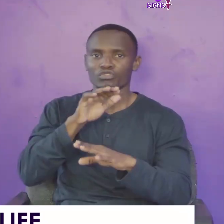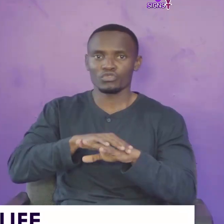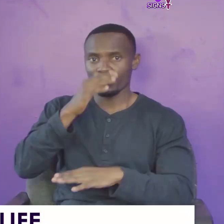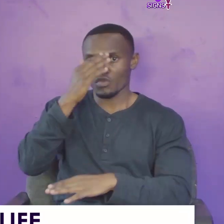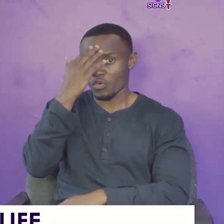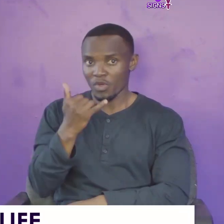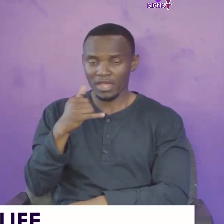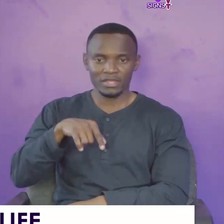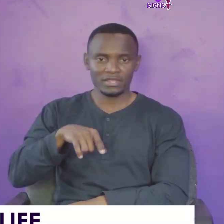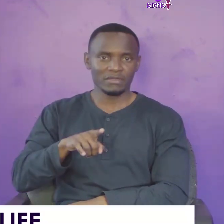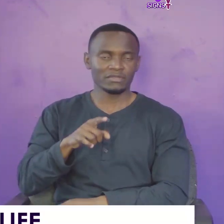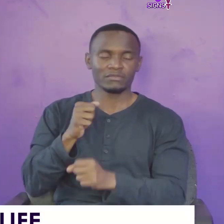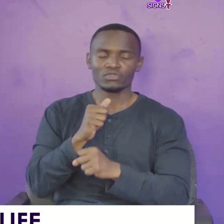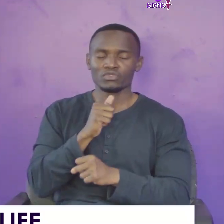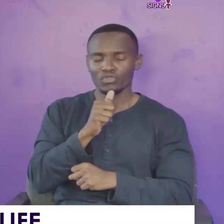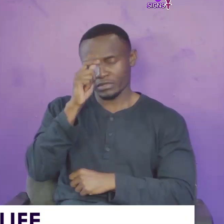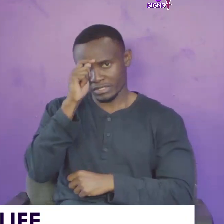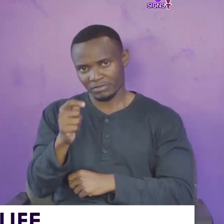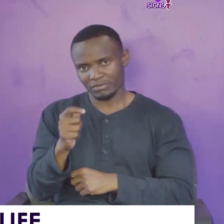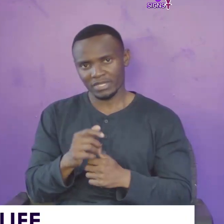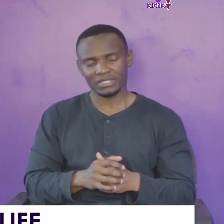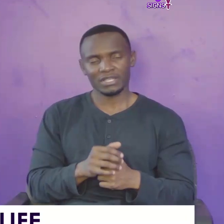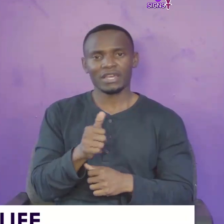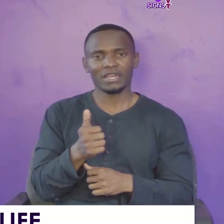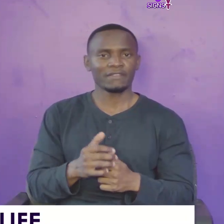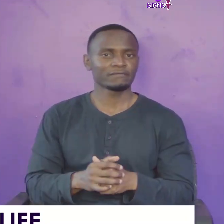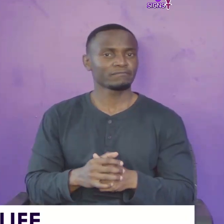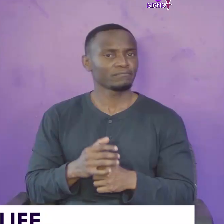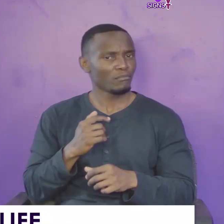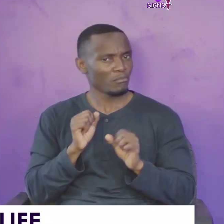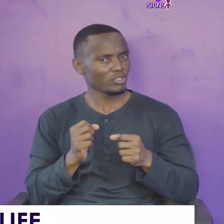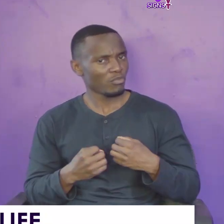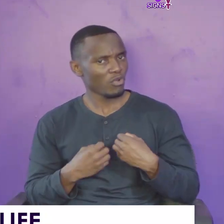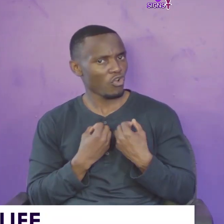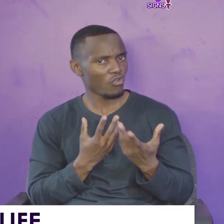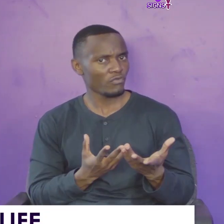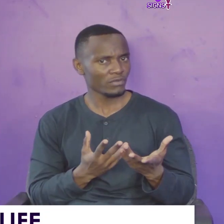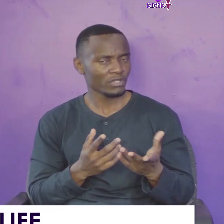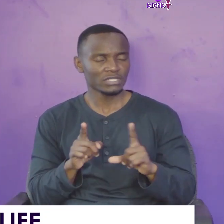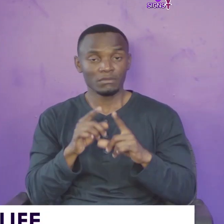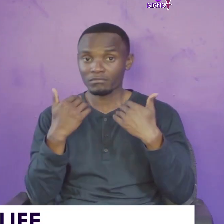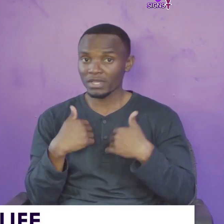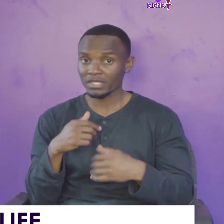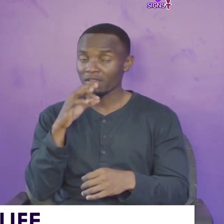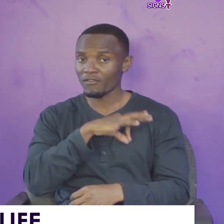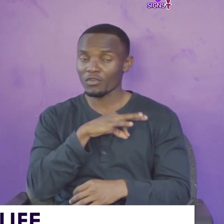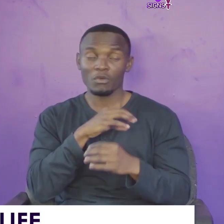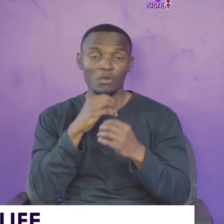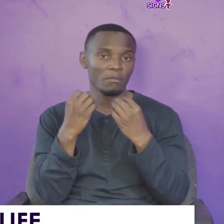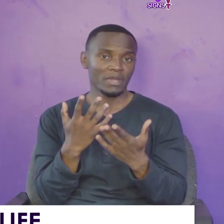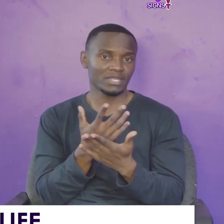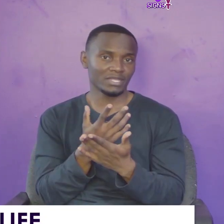not respect. Yeah, the and process. Lucy, may I confess something? Yes. I've voted many times. Yes. I